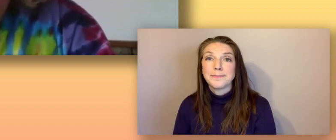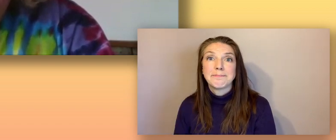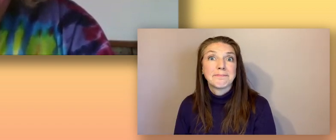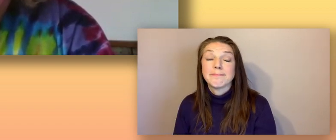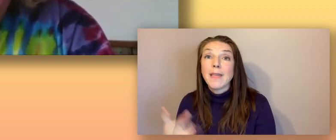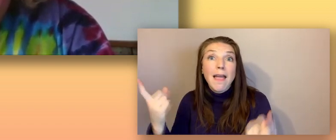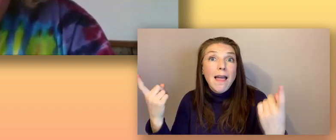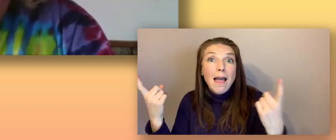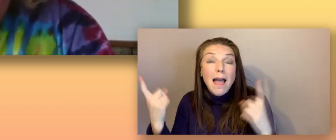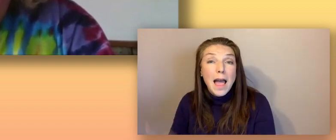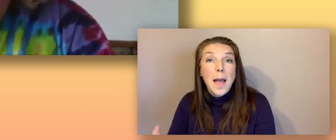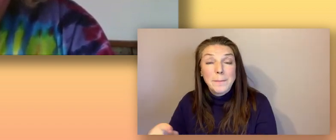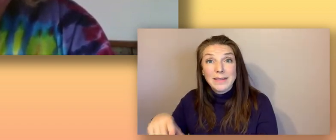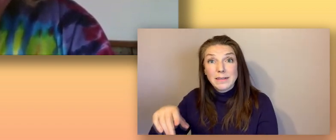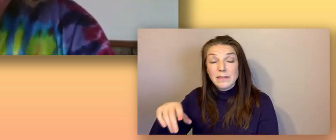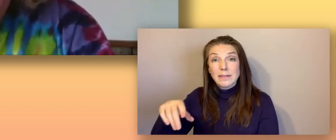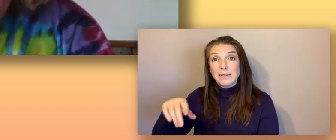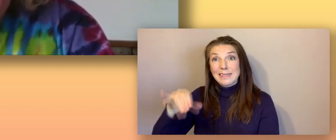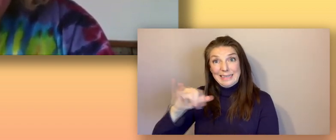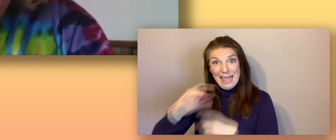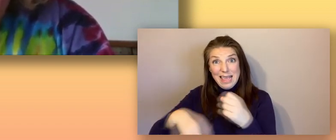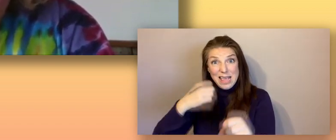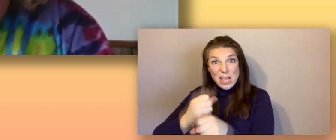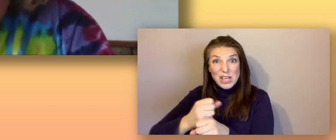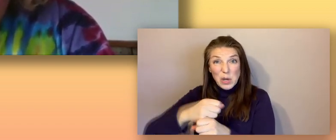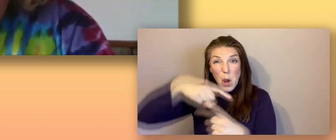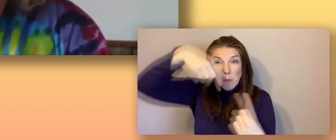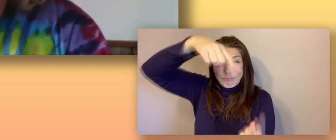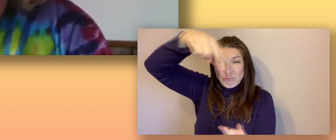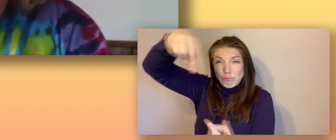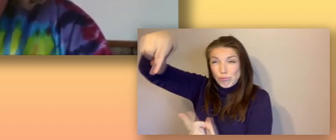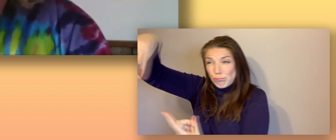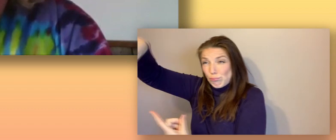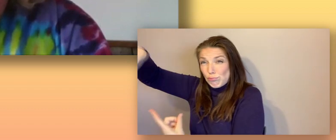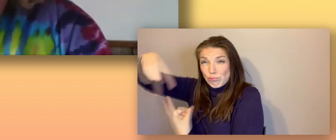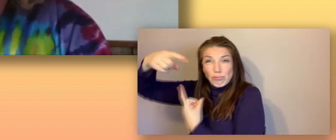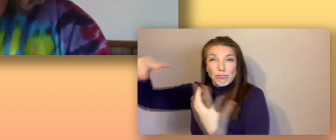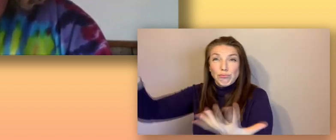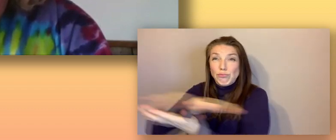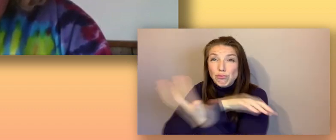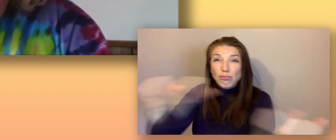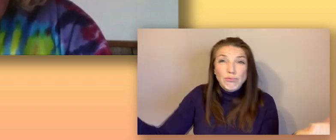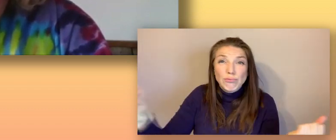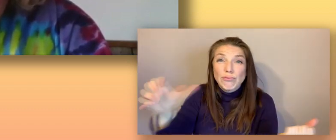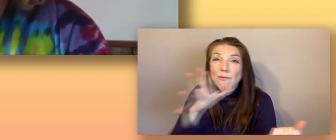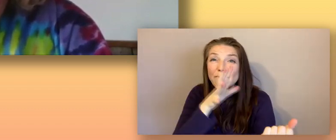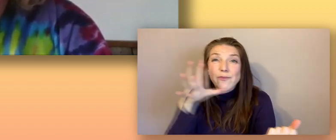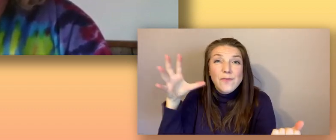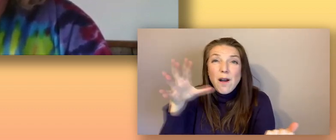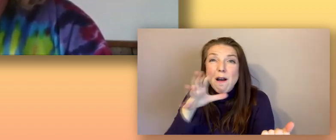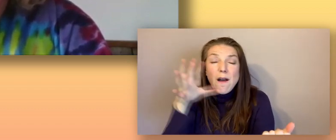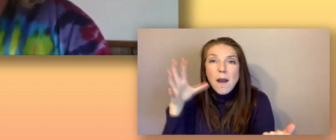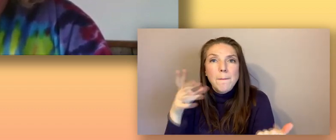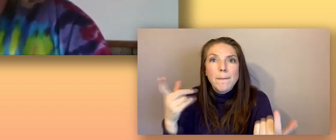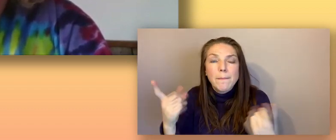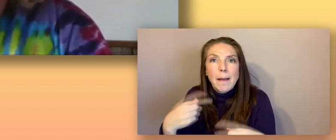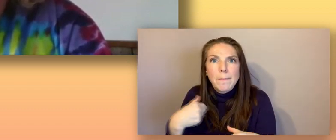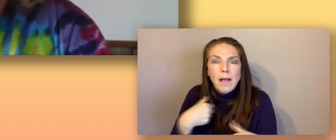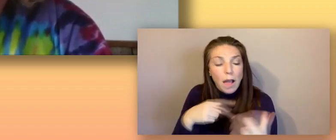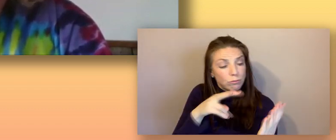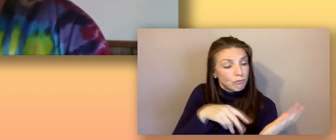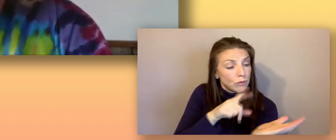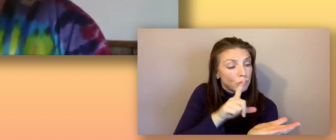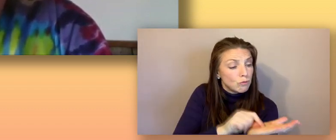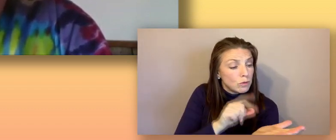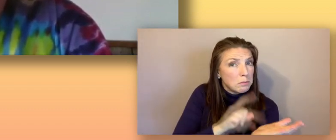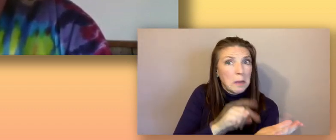tornado struck the entire farm dead center. Grandpa said that I was reading the paper one minute and the next minute I